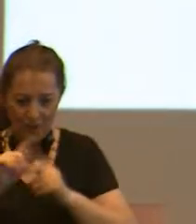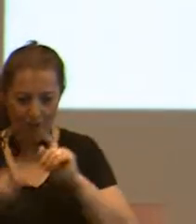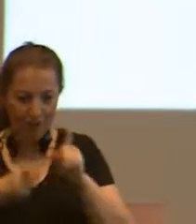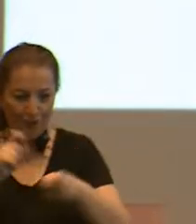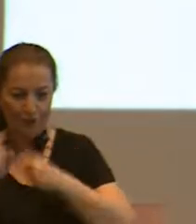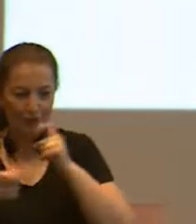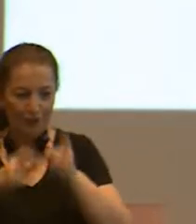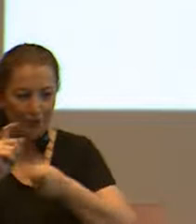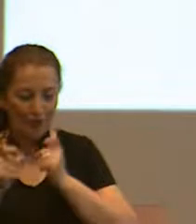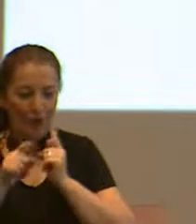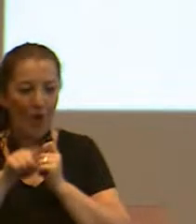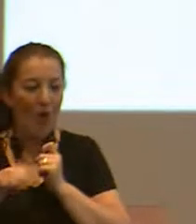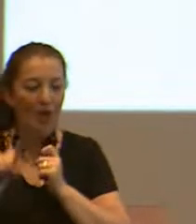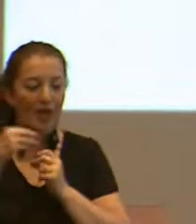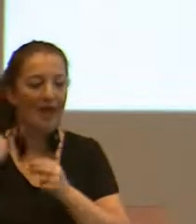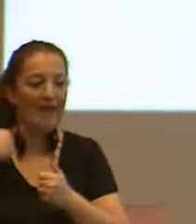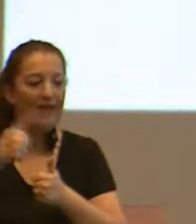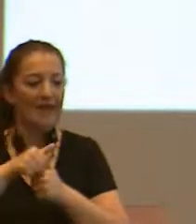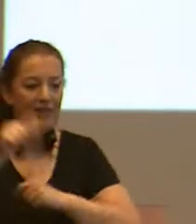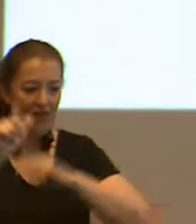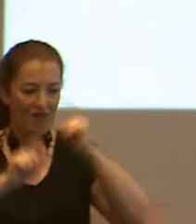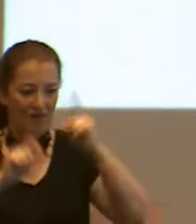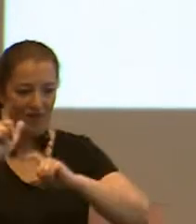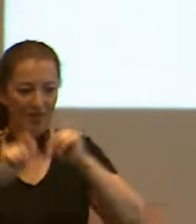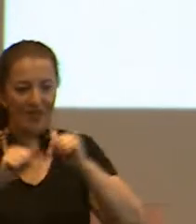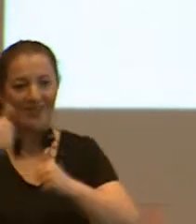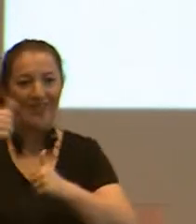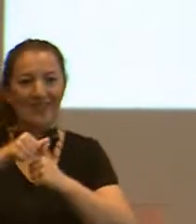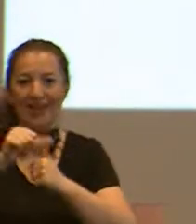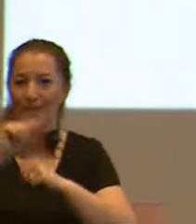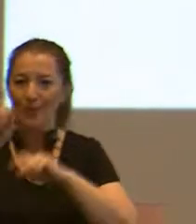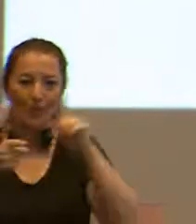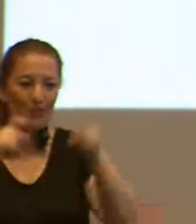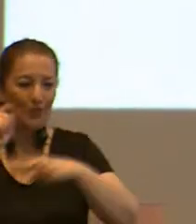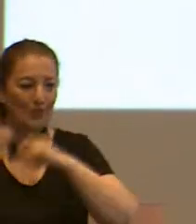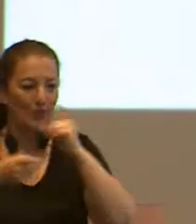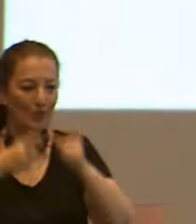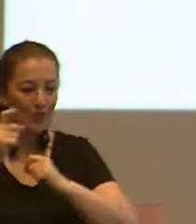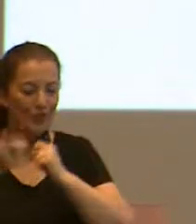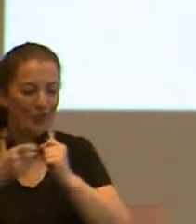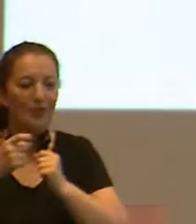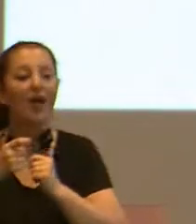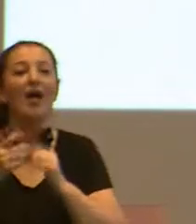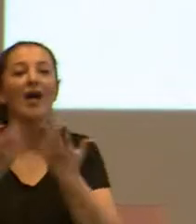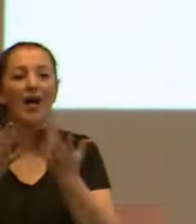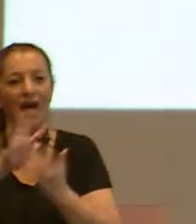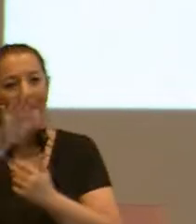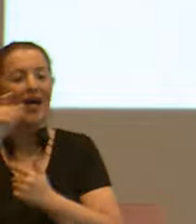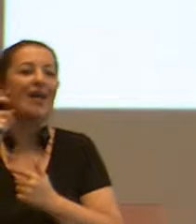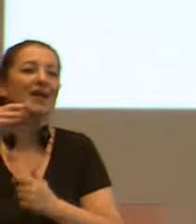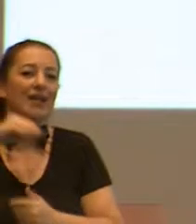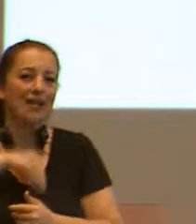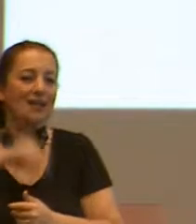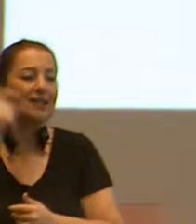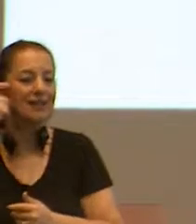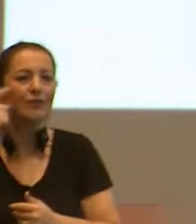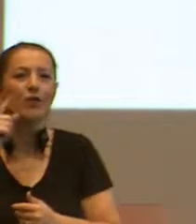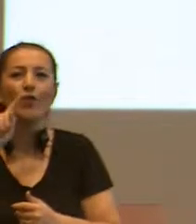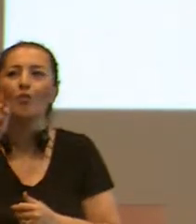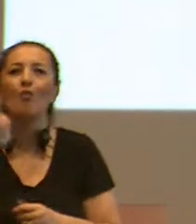he finds his friends in this photo one by one and he actually takes their photos again and as you can